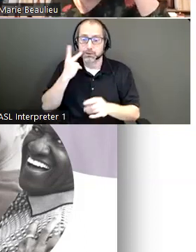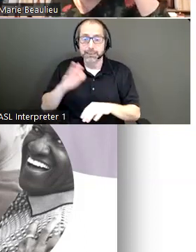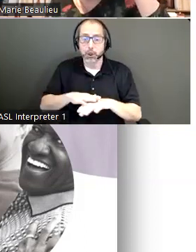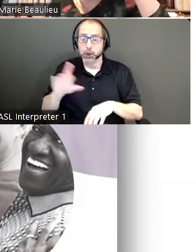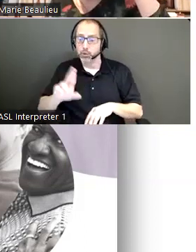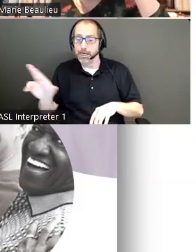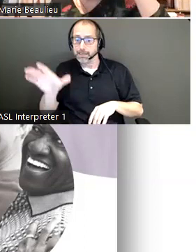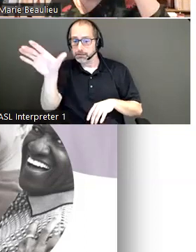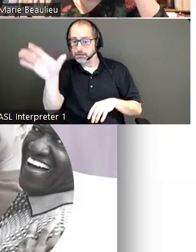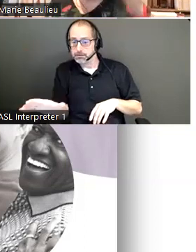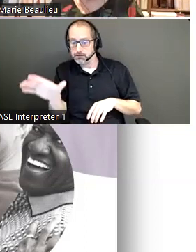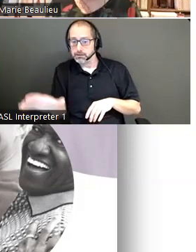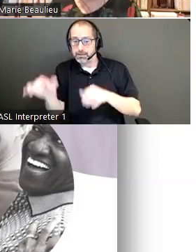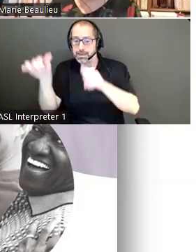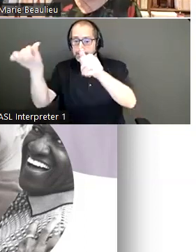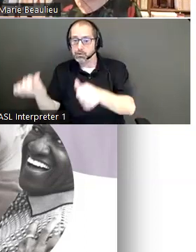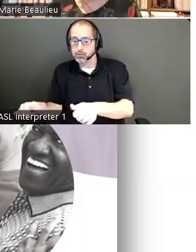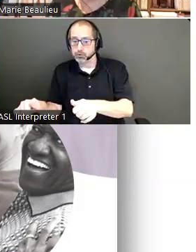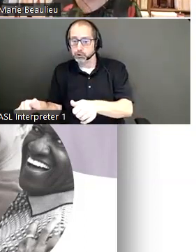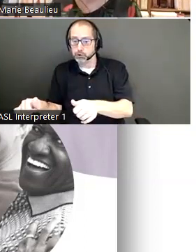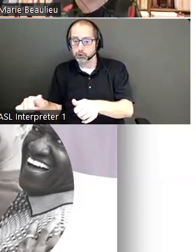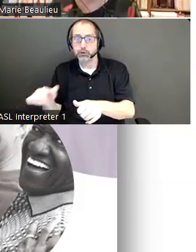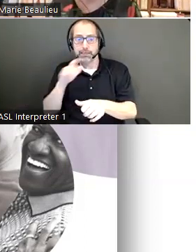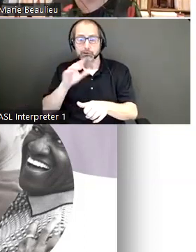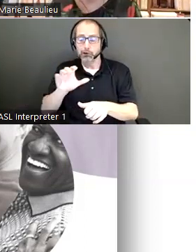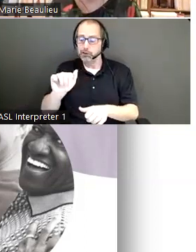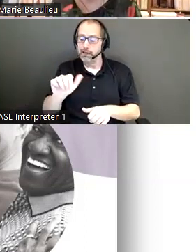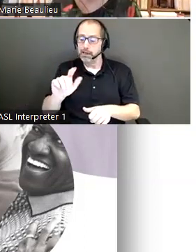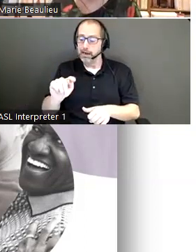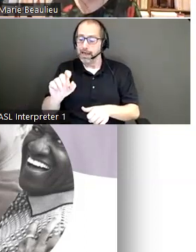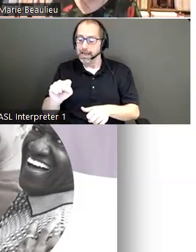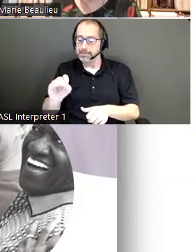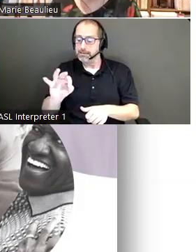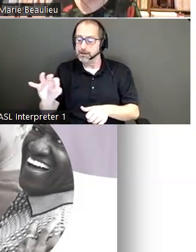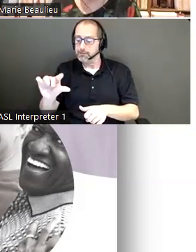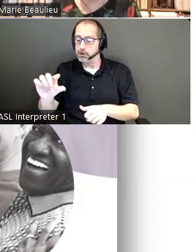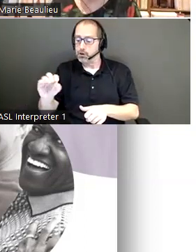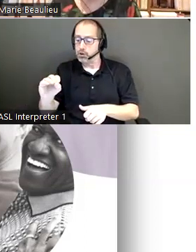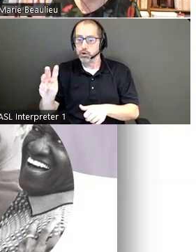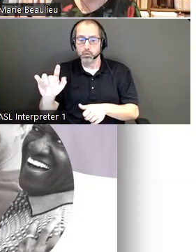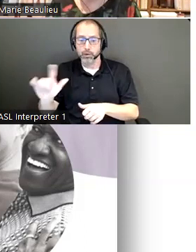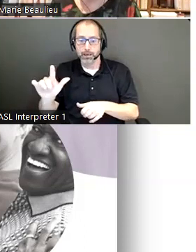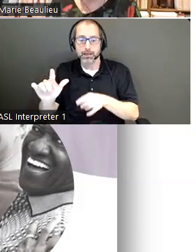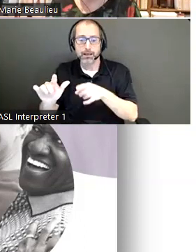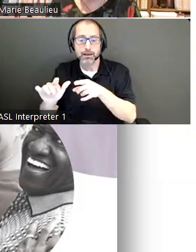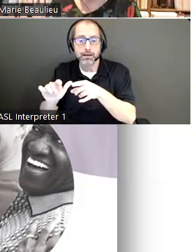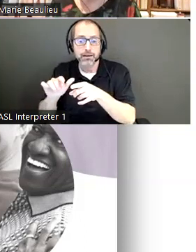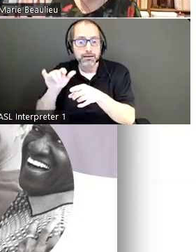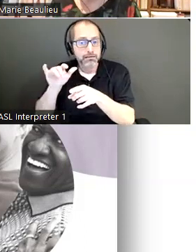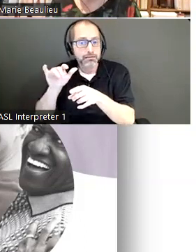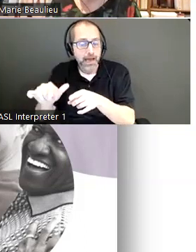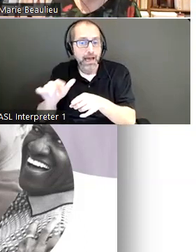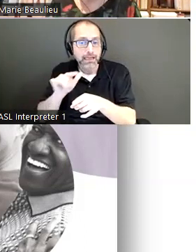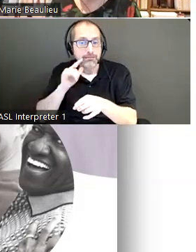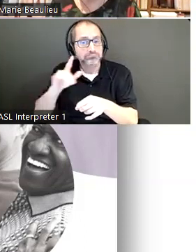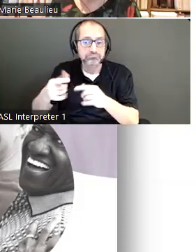of the 4 posters entitled Acts of Goodwill. So during an Act of Goodwill Day, all residents are invited to